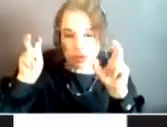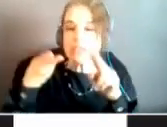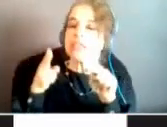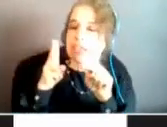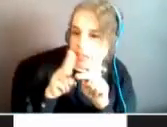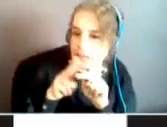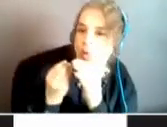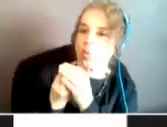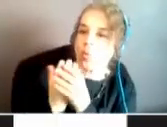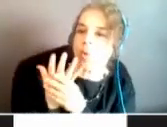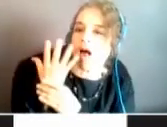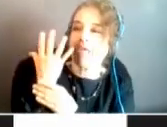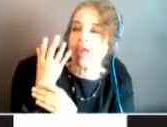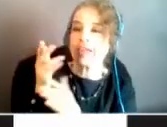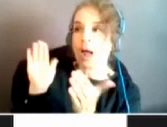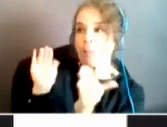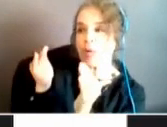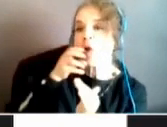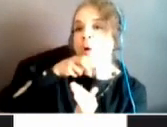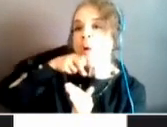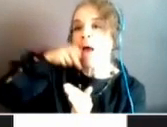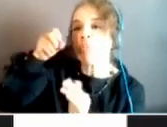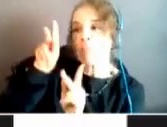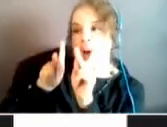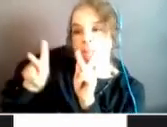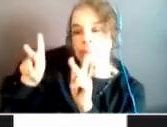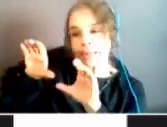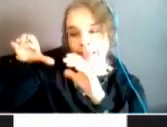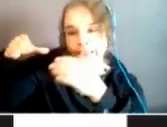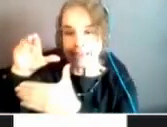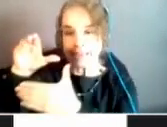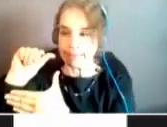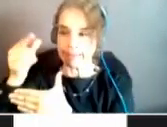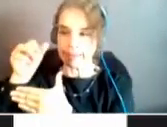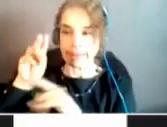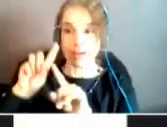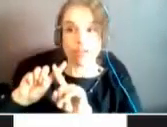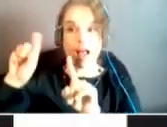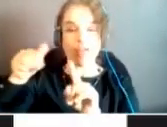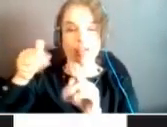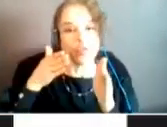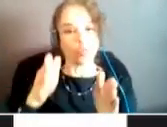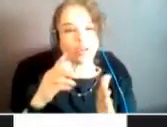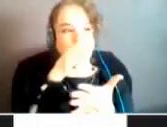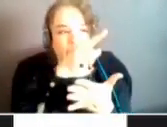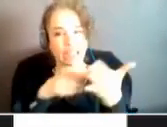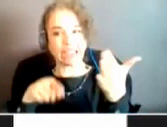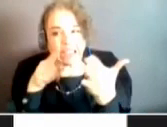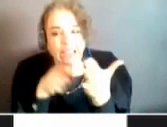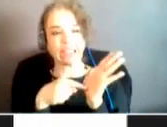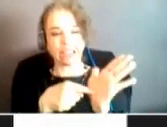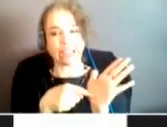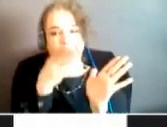due to the growing elderly population. You know, ageism is quite different from other forms of prejudice because it